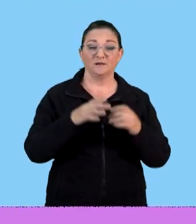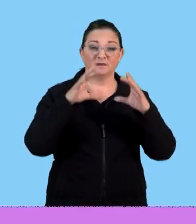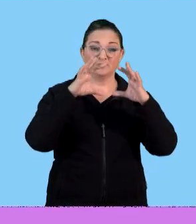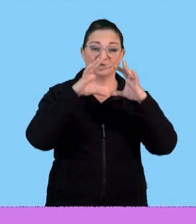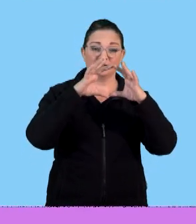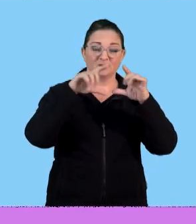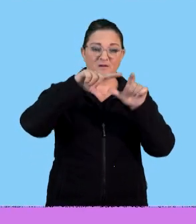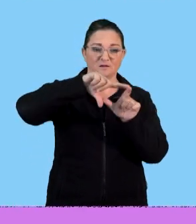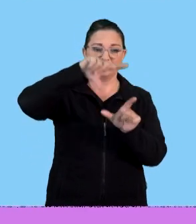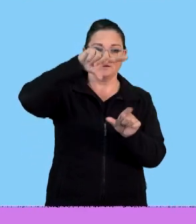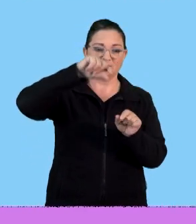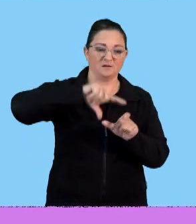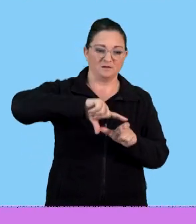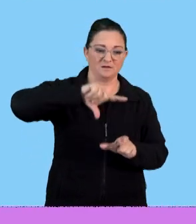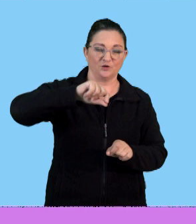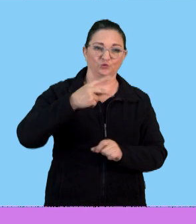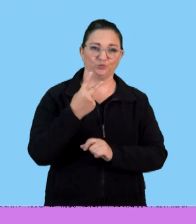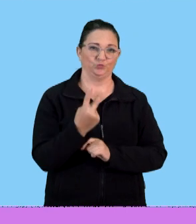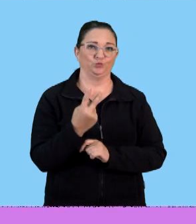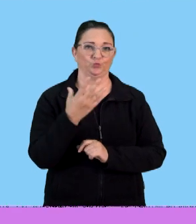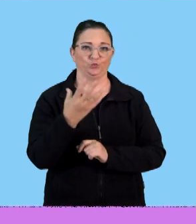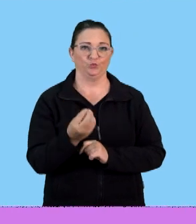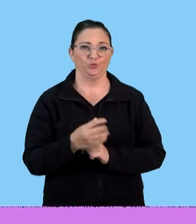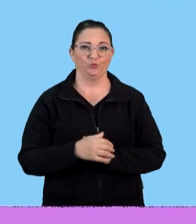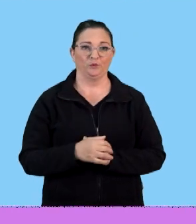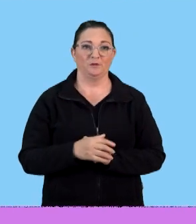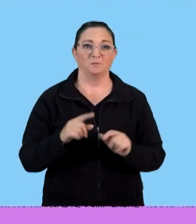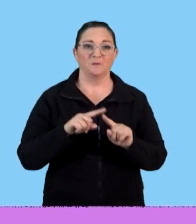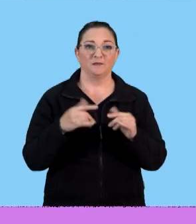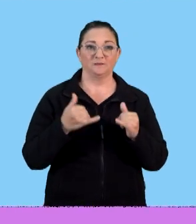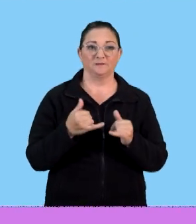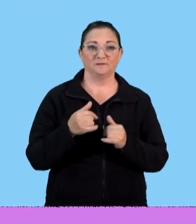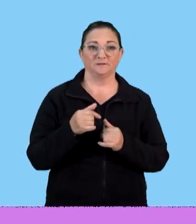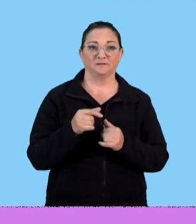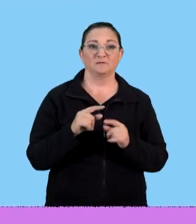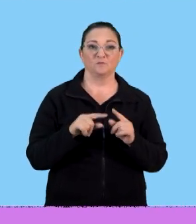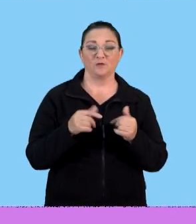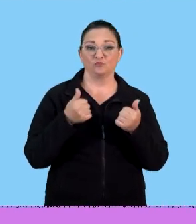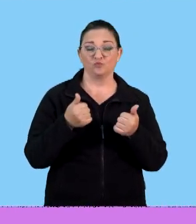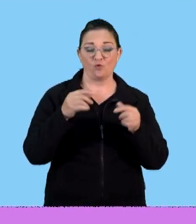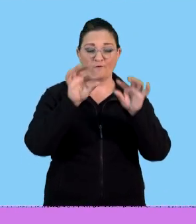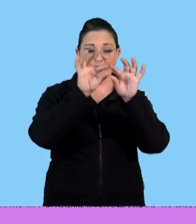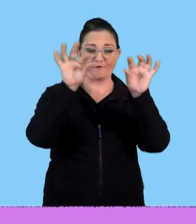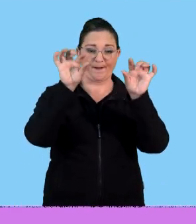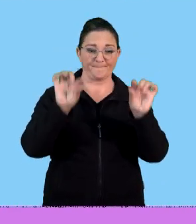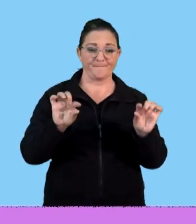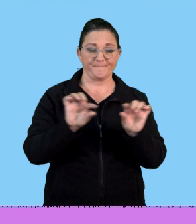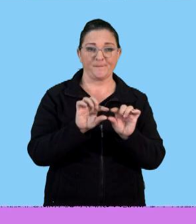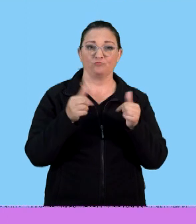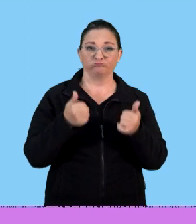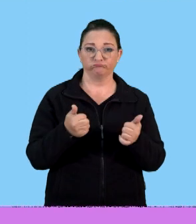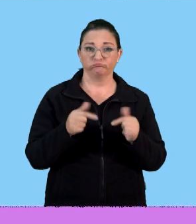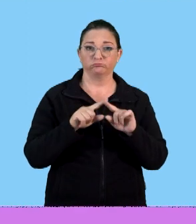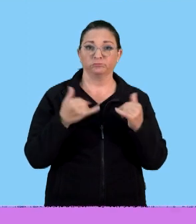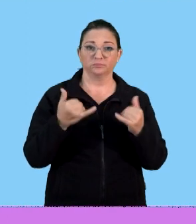these rectangular glass panels. Can you see? So meaning, what will happen here? The frame of the door is in wood, perhaps, as we can see in the